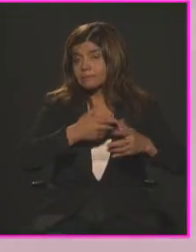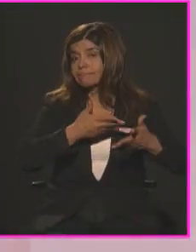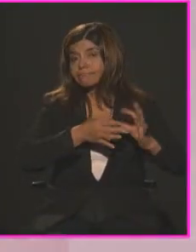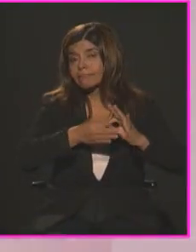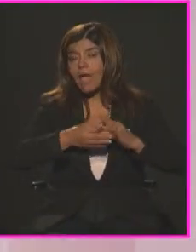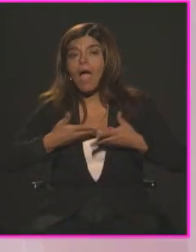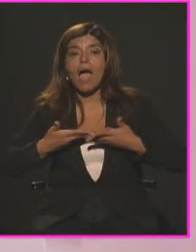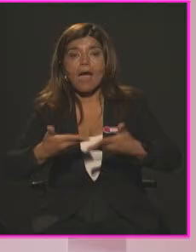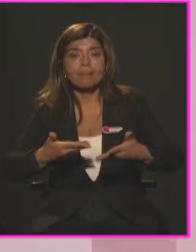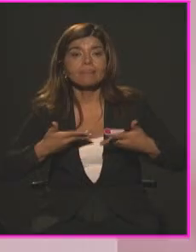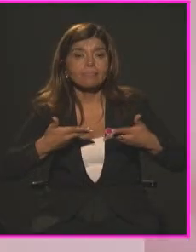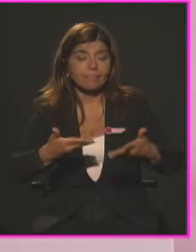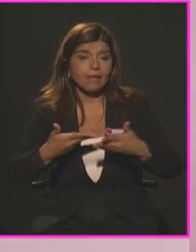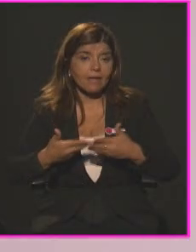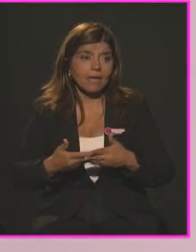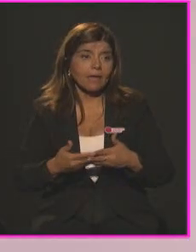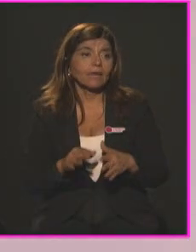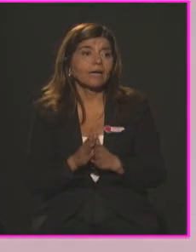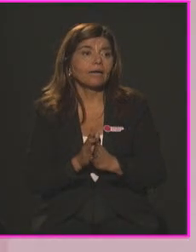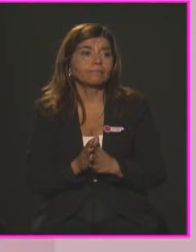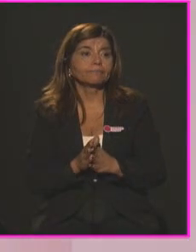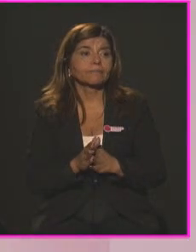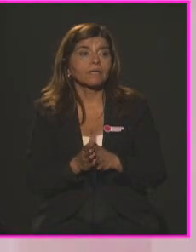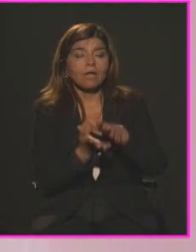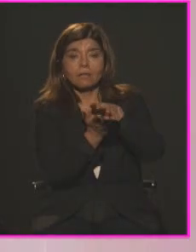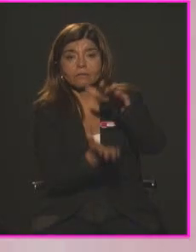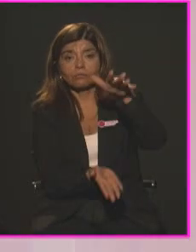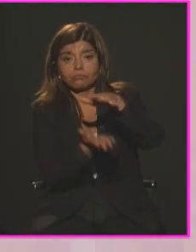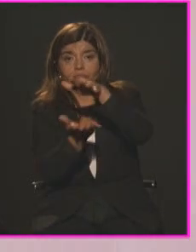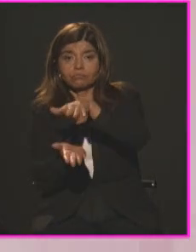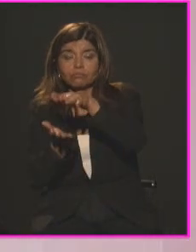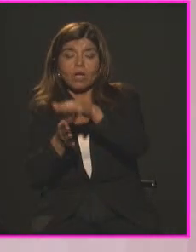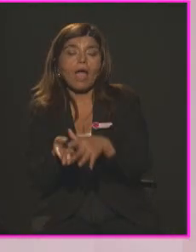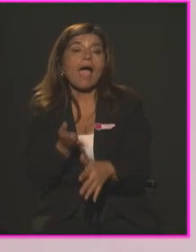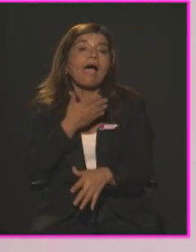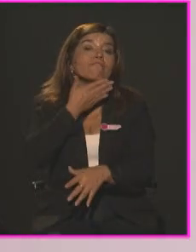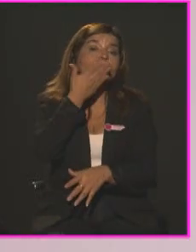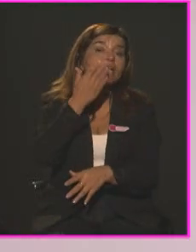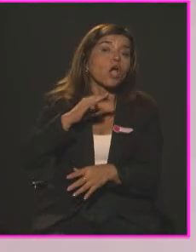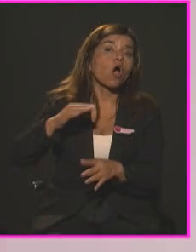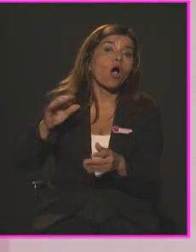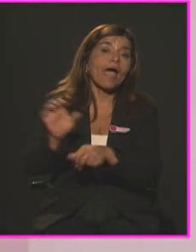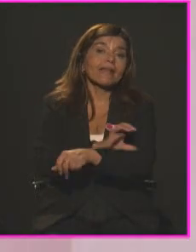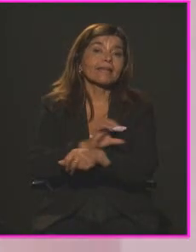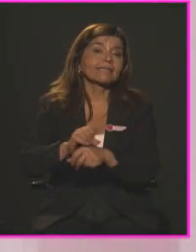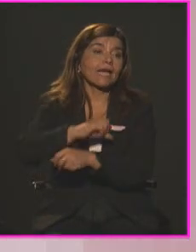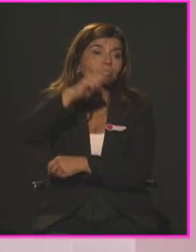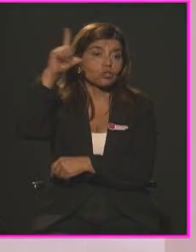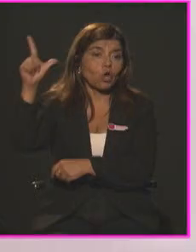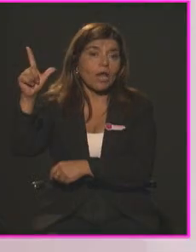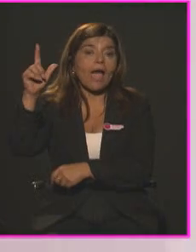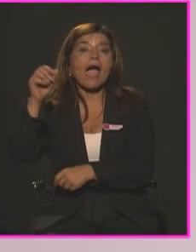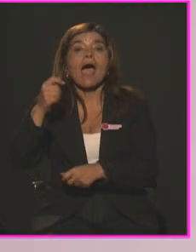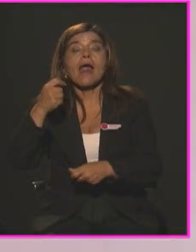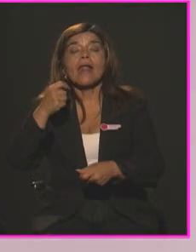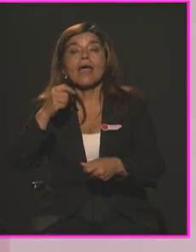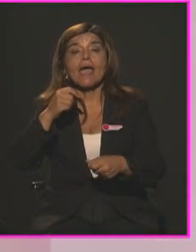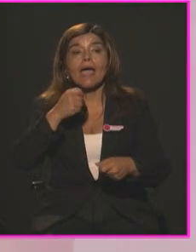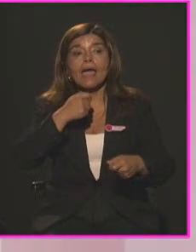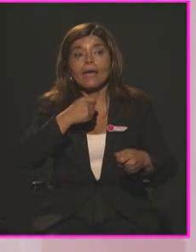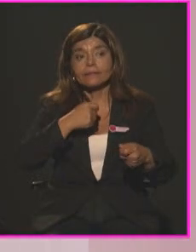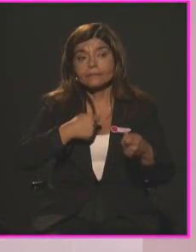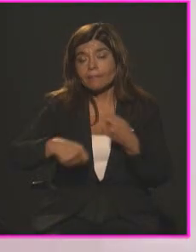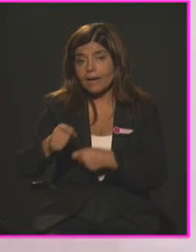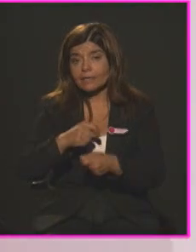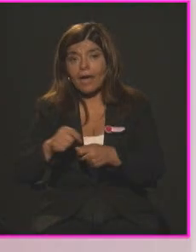and markets across Nigeria. And in doing so, they give farmers the ability to store their food for longer,